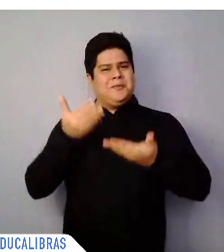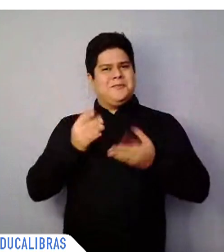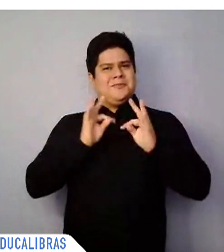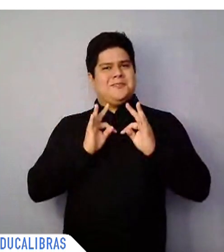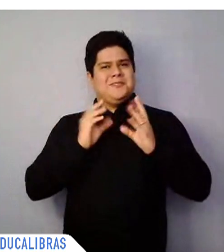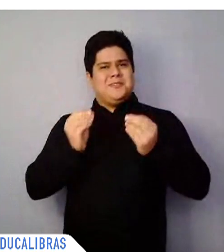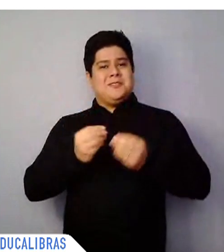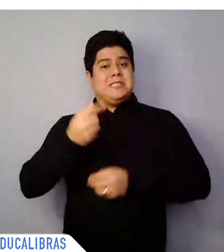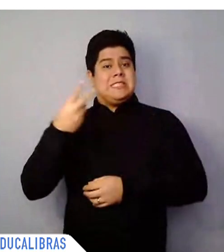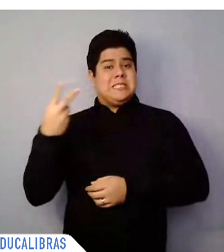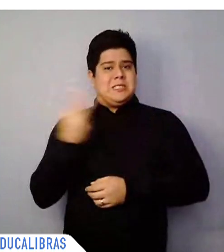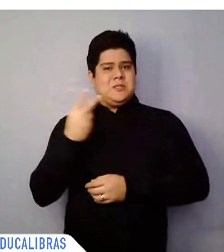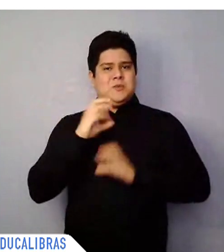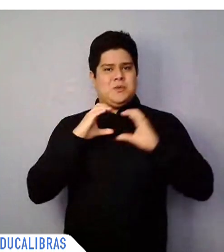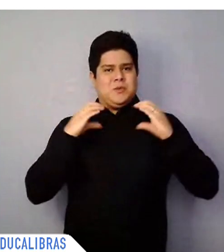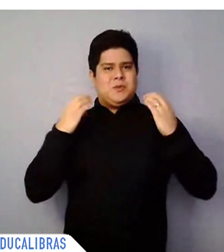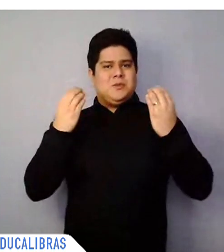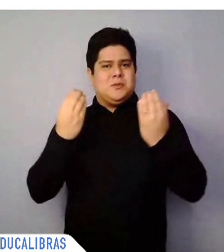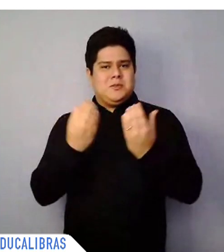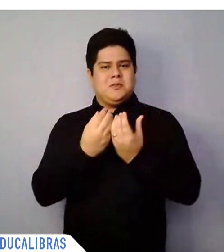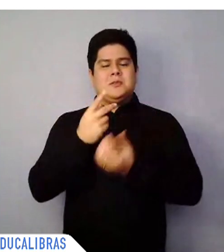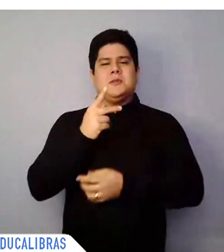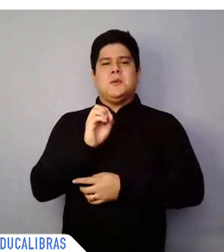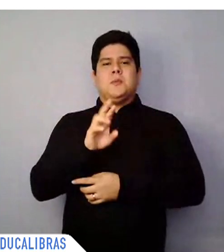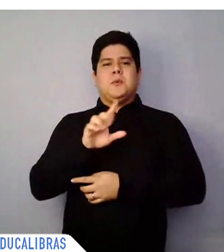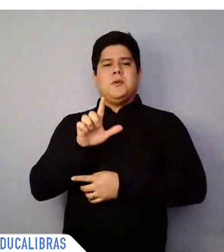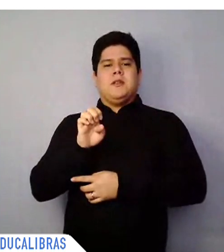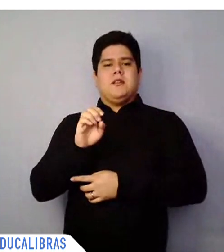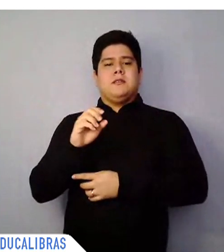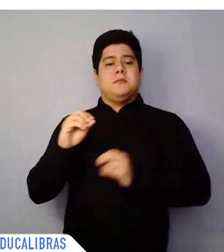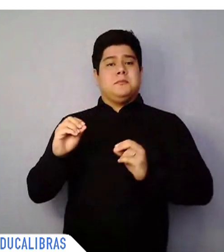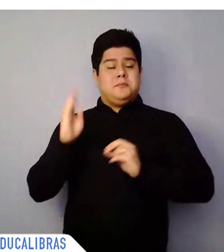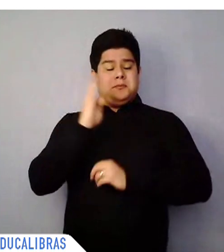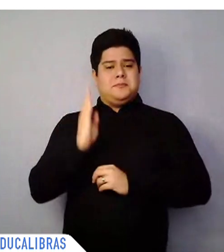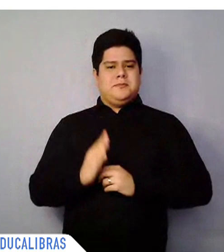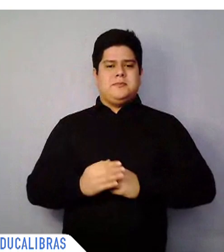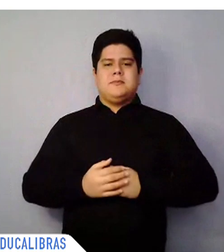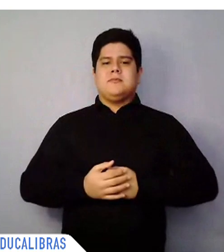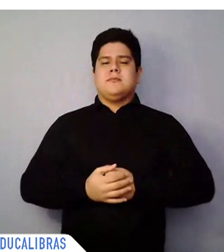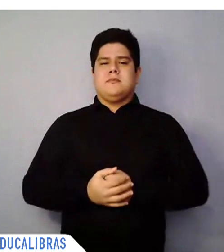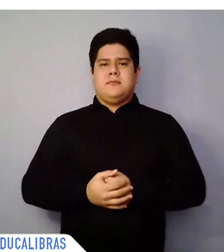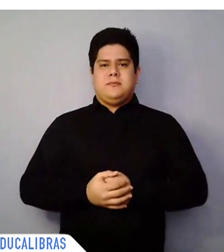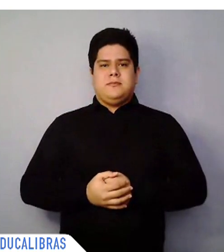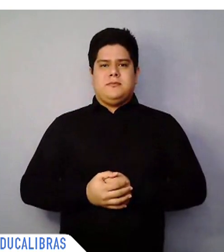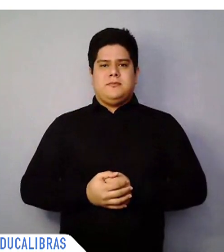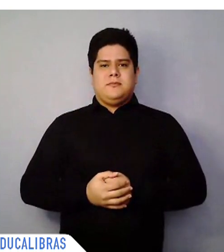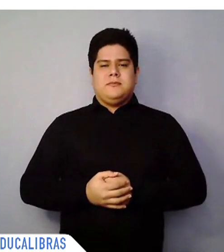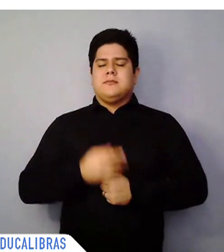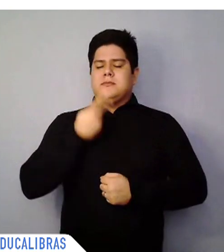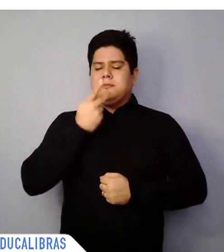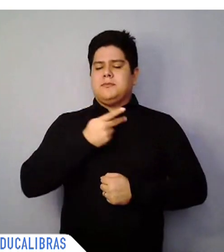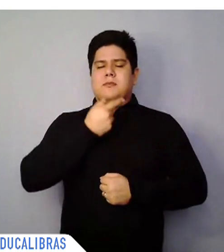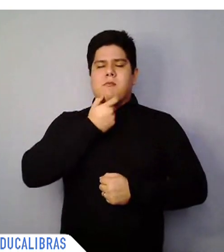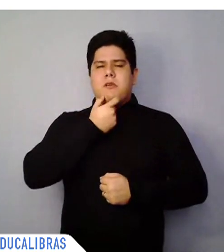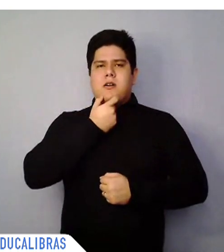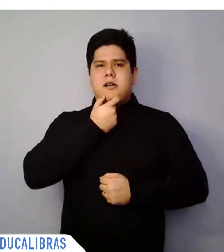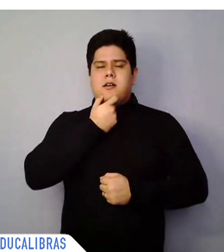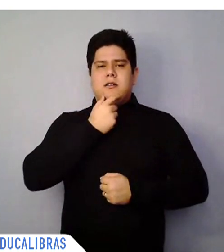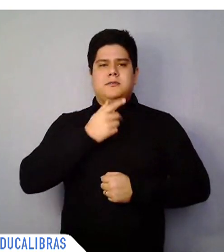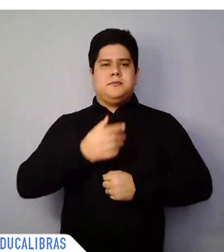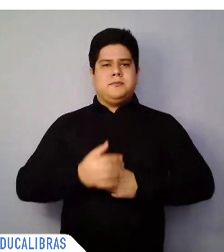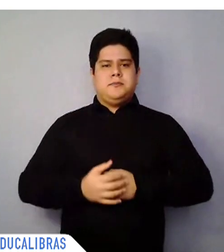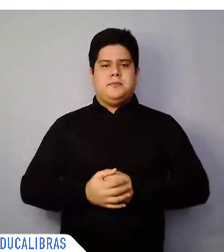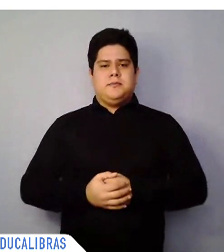Hi, welcome to the second edition of the Conférence Pour Le Brésil. Antes de iniciarmos, gostaria de lembrar